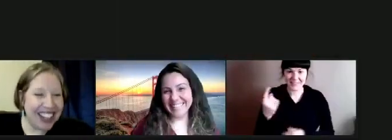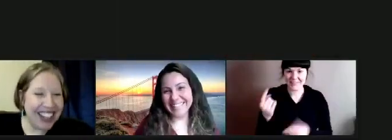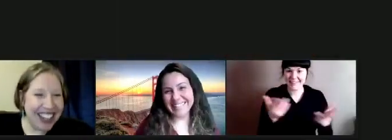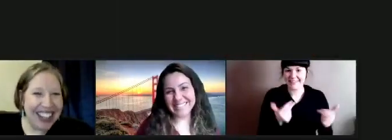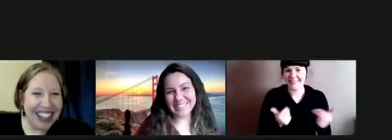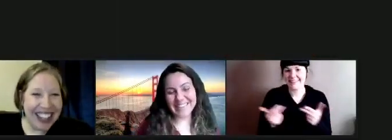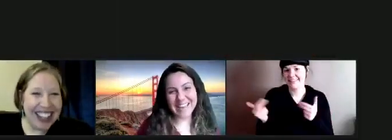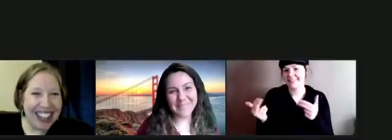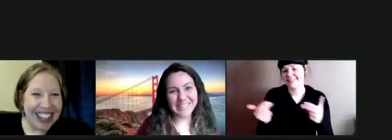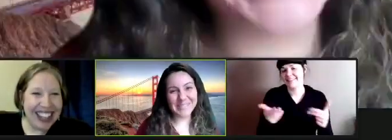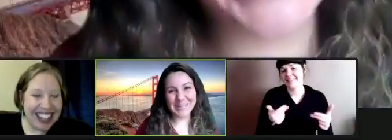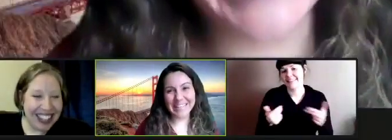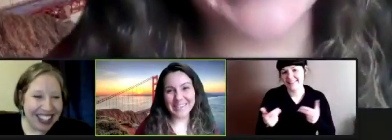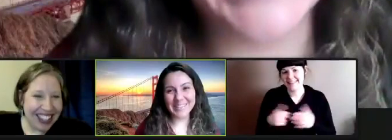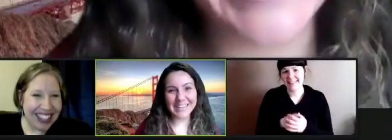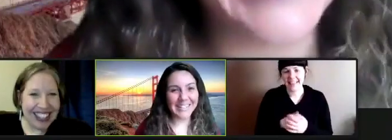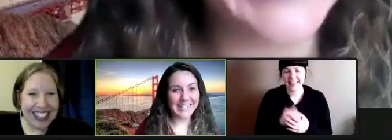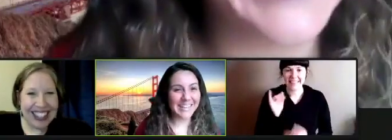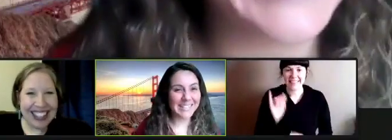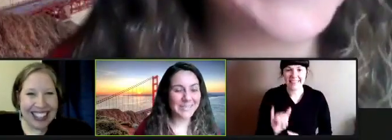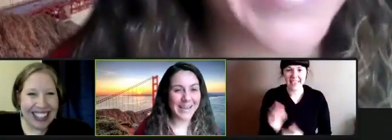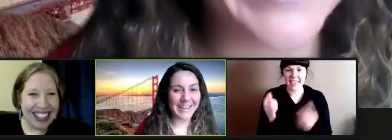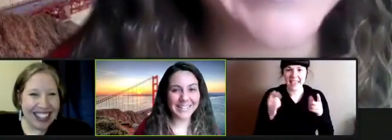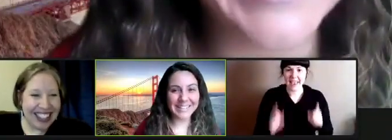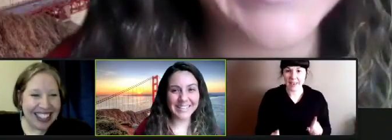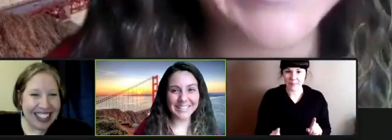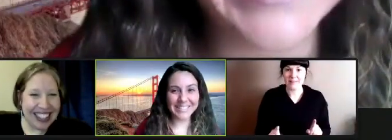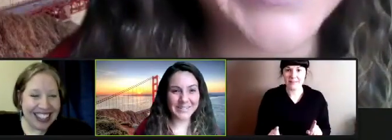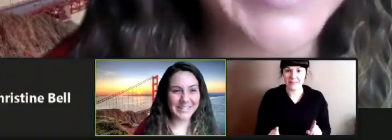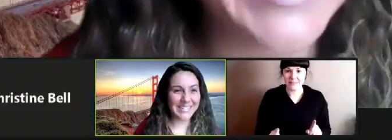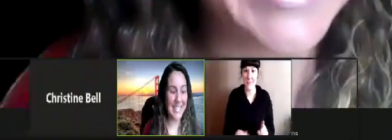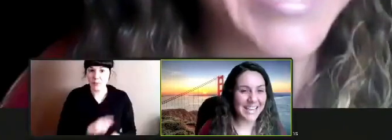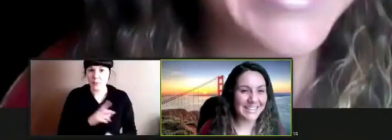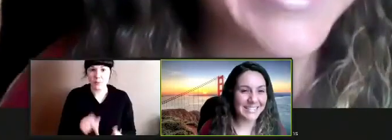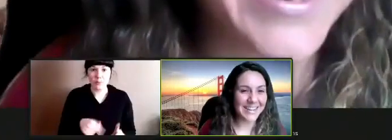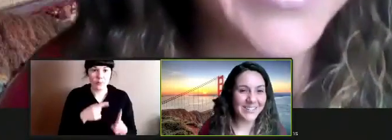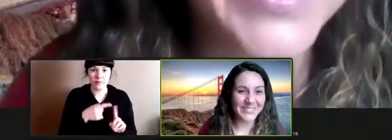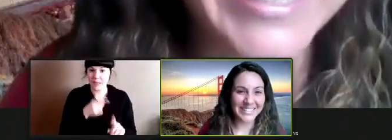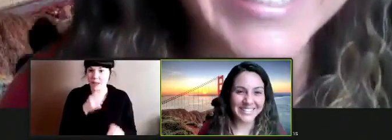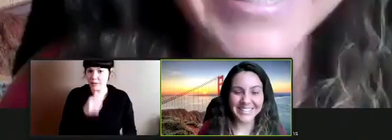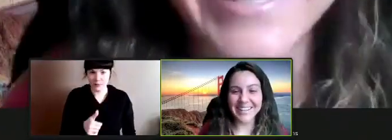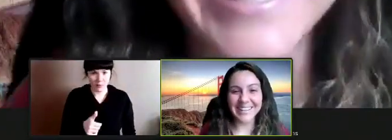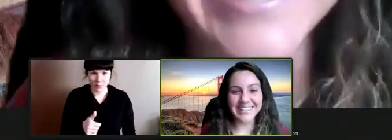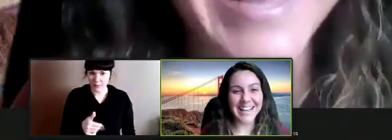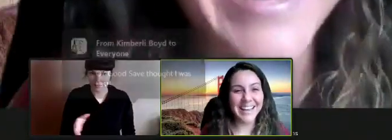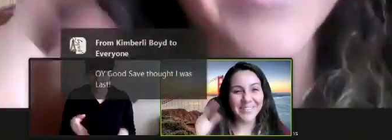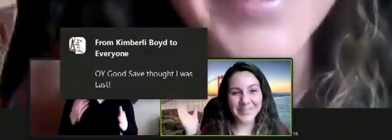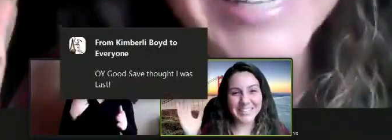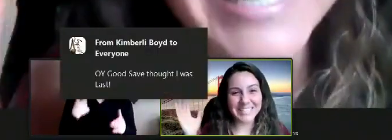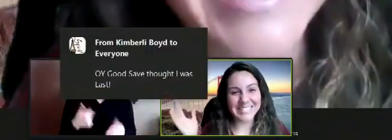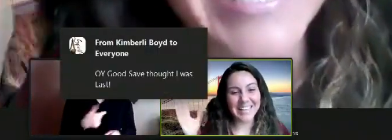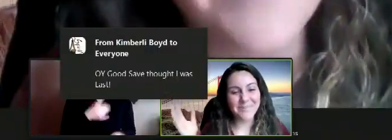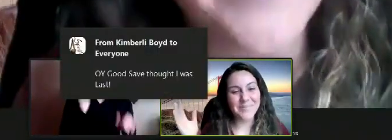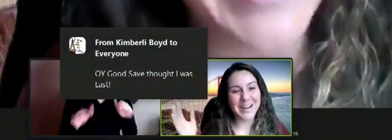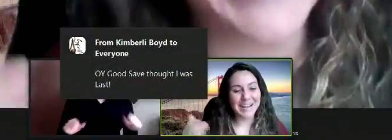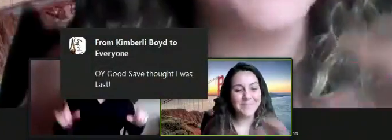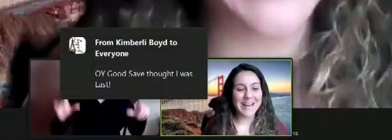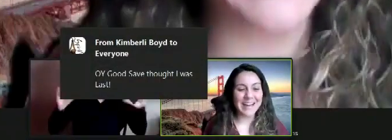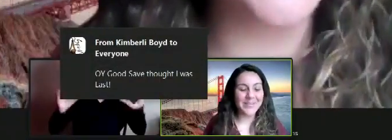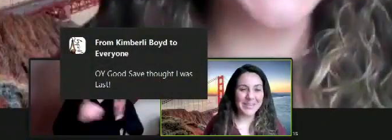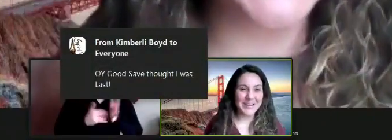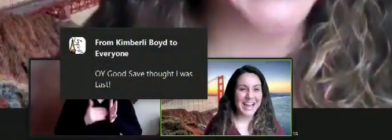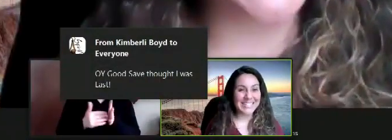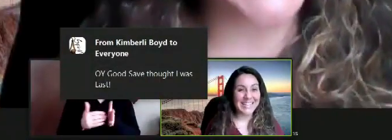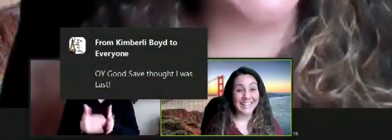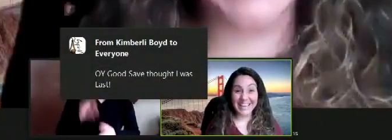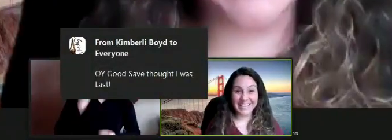That's right. That's what happens when they don't let us back on the screen as often. Hi everyone, Cindy Gamboa